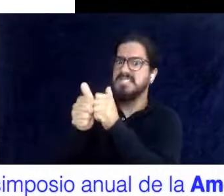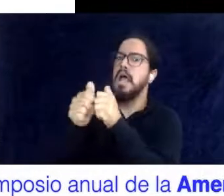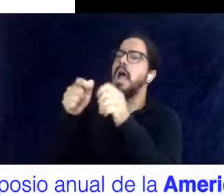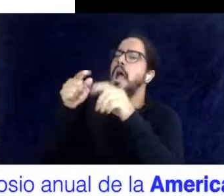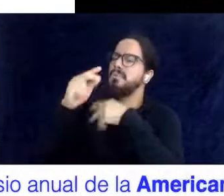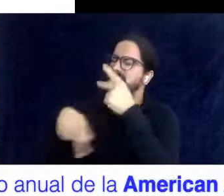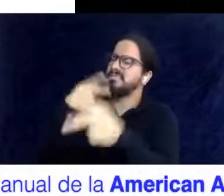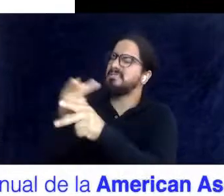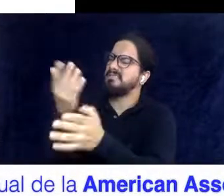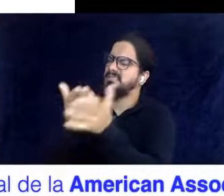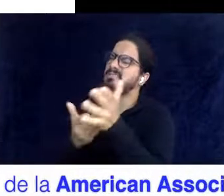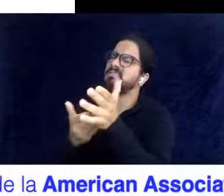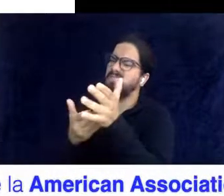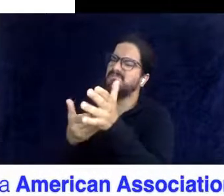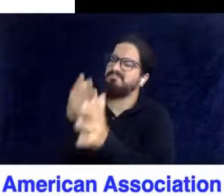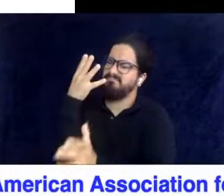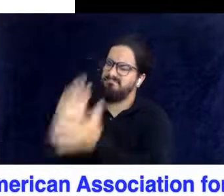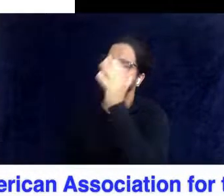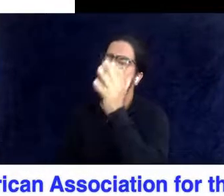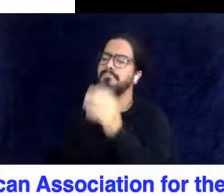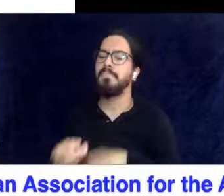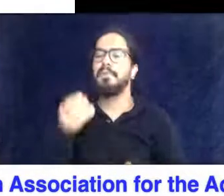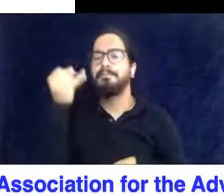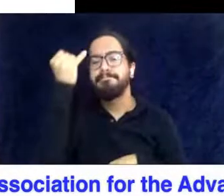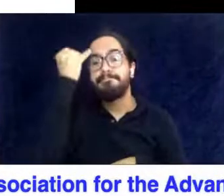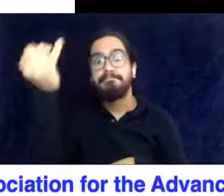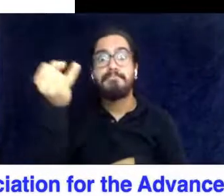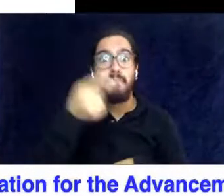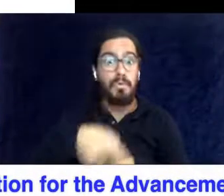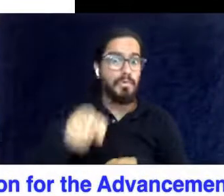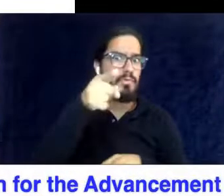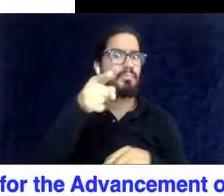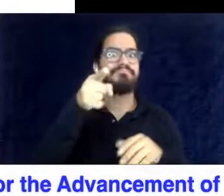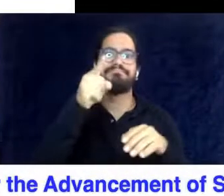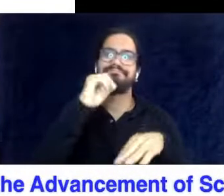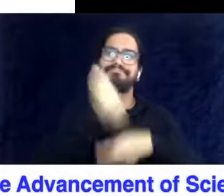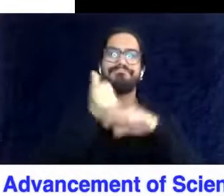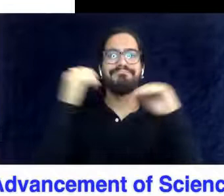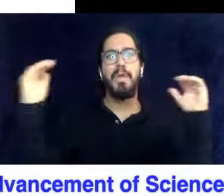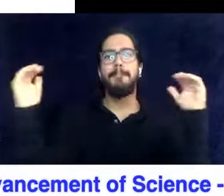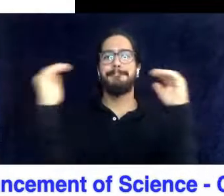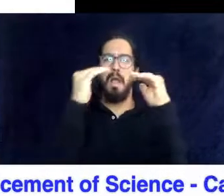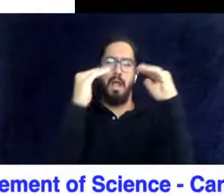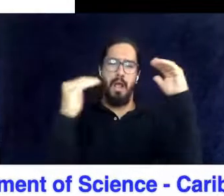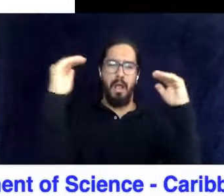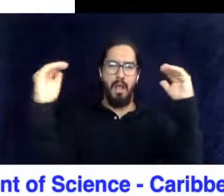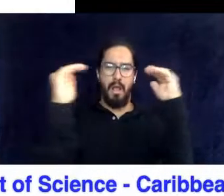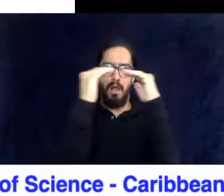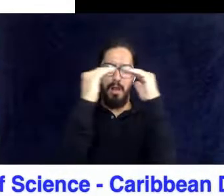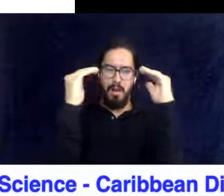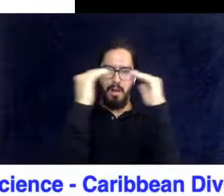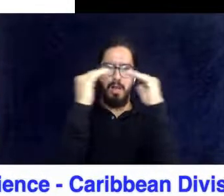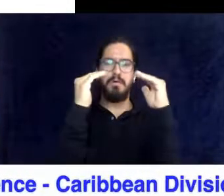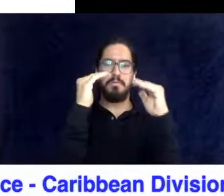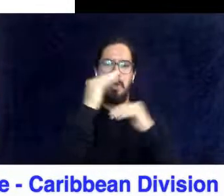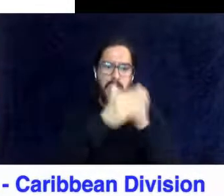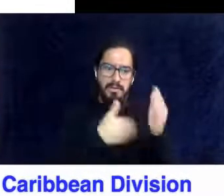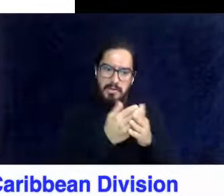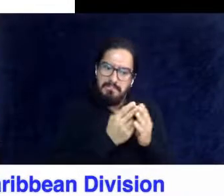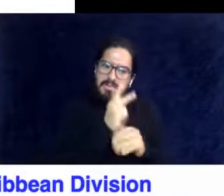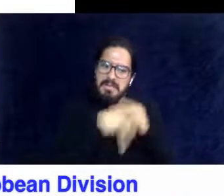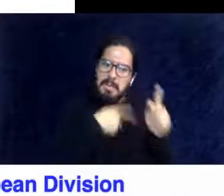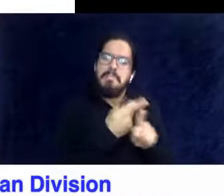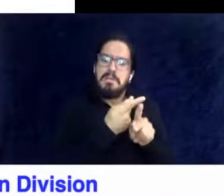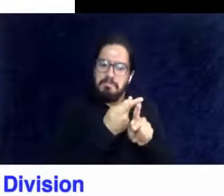intermediate levels of disturbance, the idea is that you're creating a balance that allows for higher number of species to be present and to coexist. And I'm basing